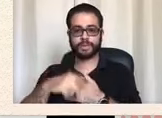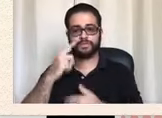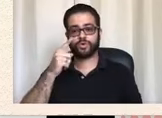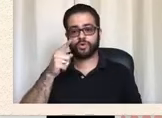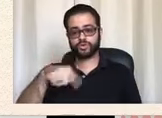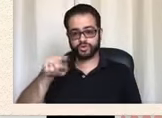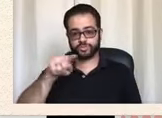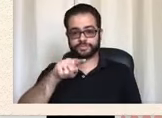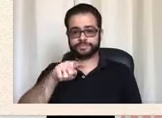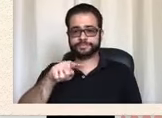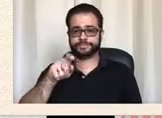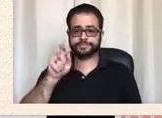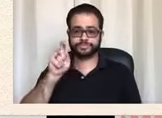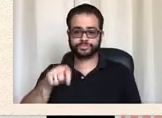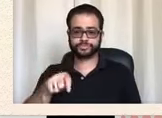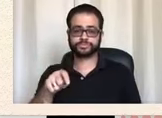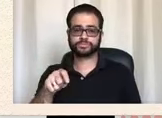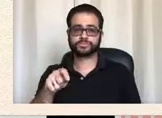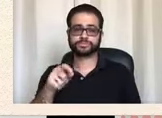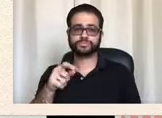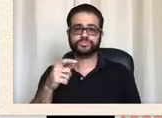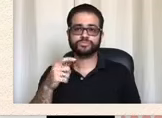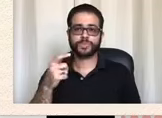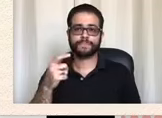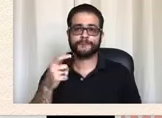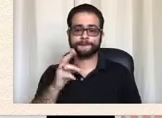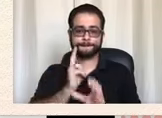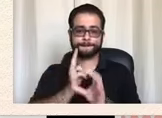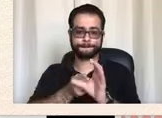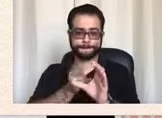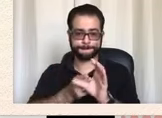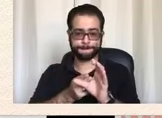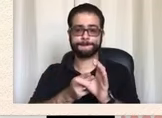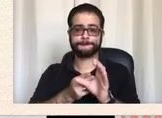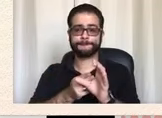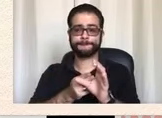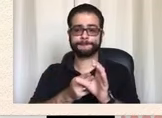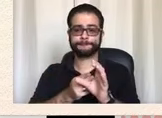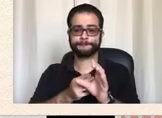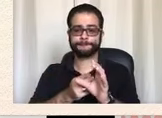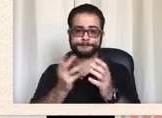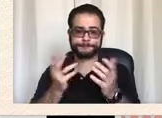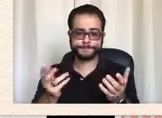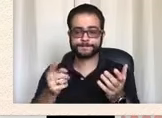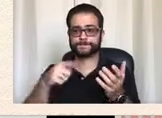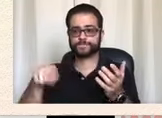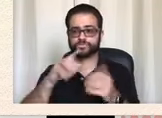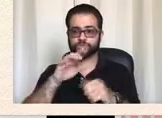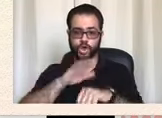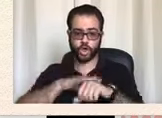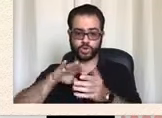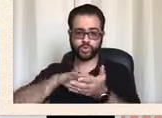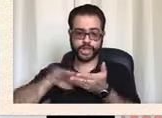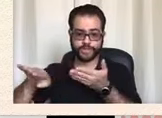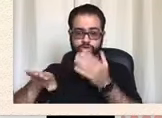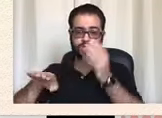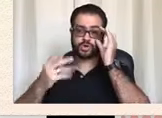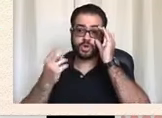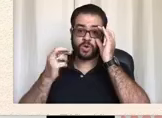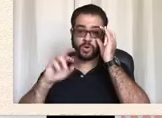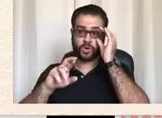be, participants that you are on the waiver, or you're on the very lengthy wait